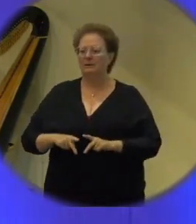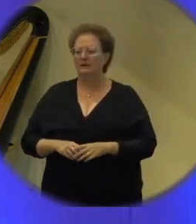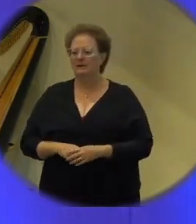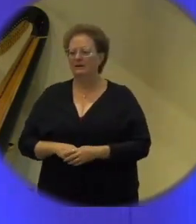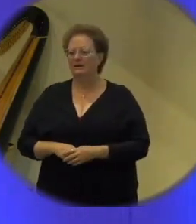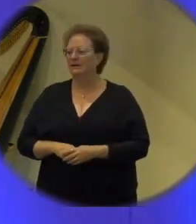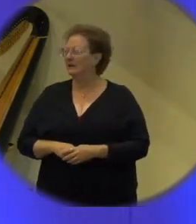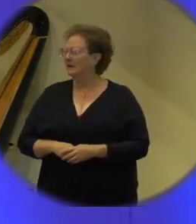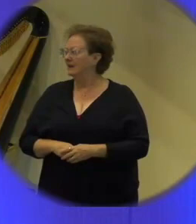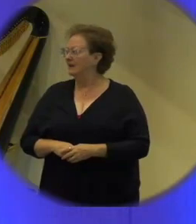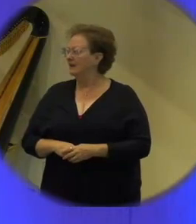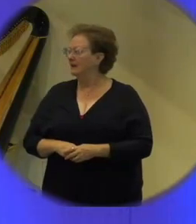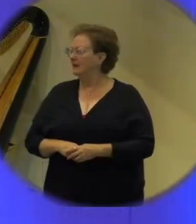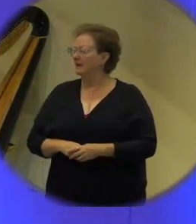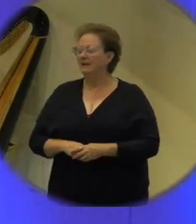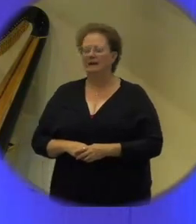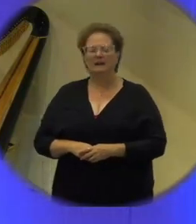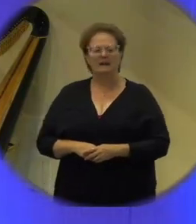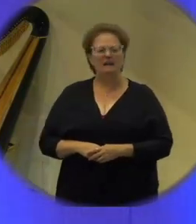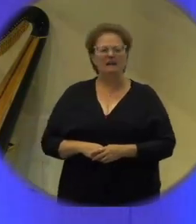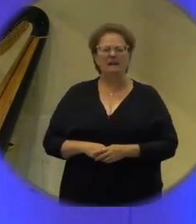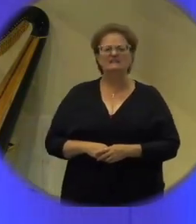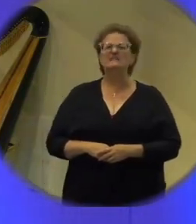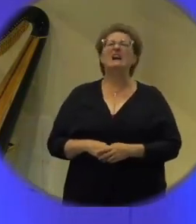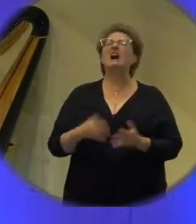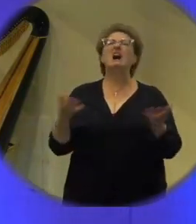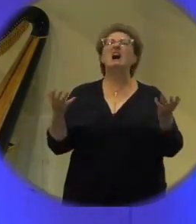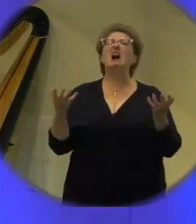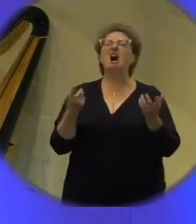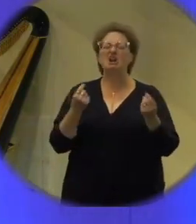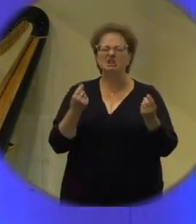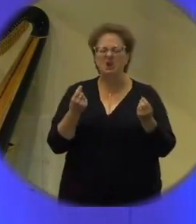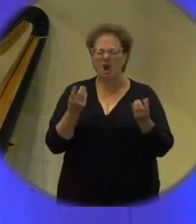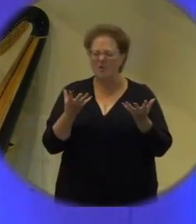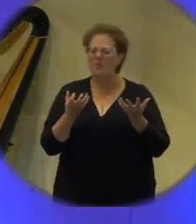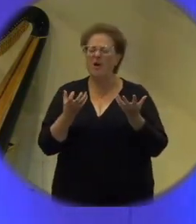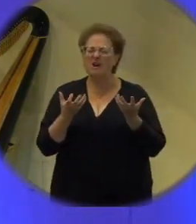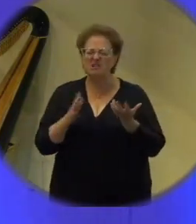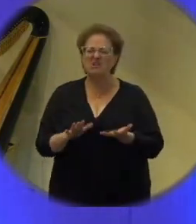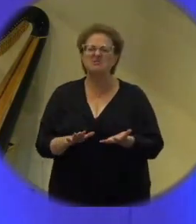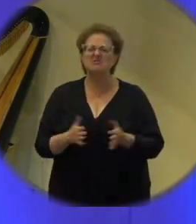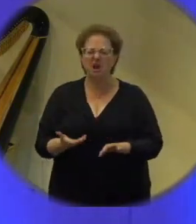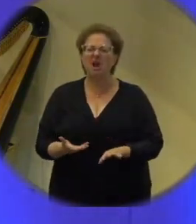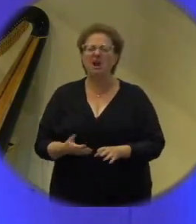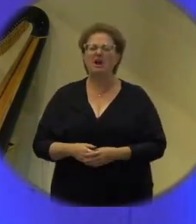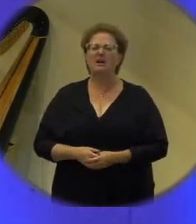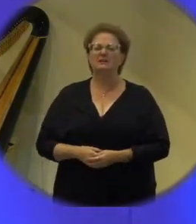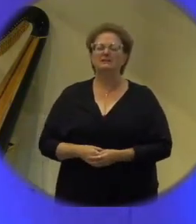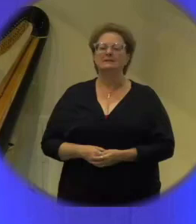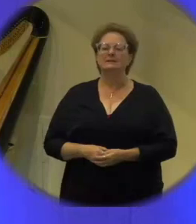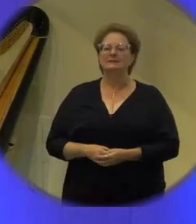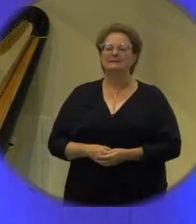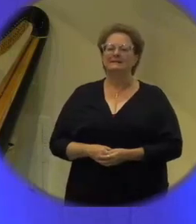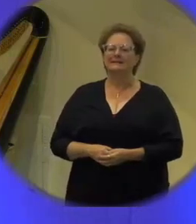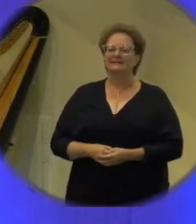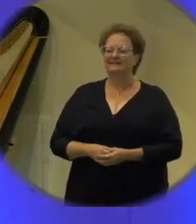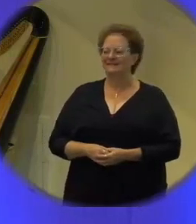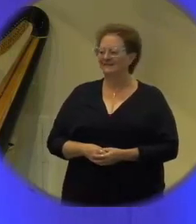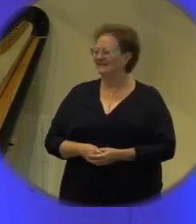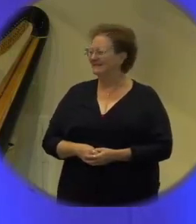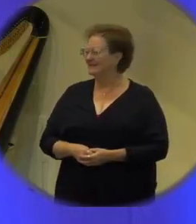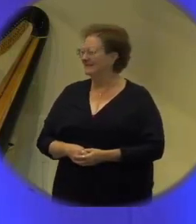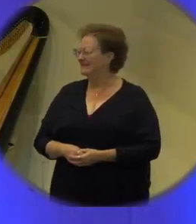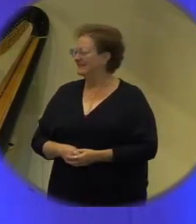out. Remember? He's like, "I've done everything that you wanted me to, and now everyone's against me. Oh, poor, poor me." And then God's like, "Oh my